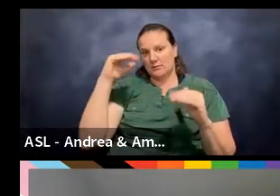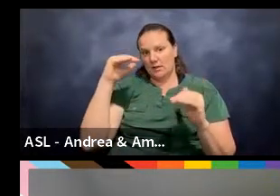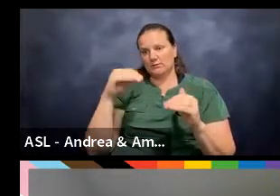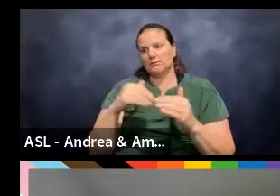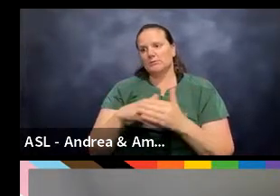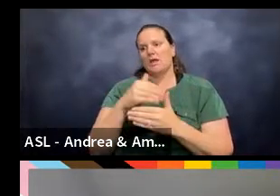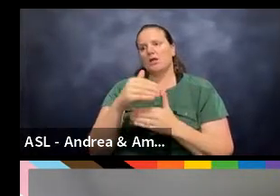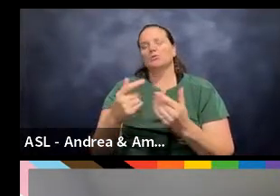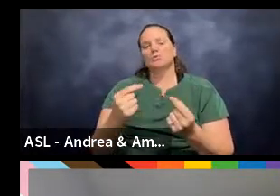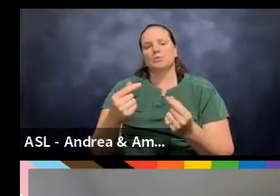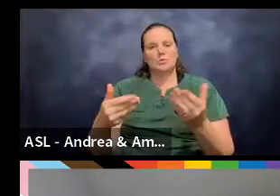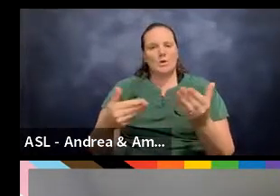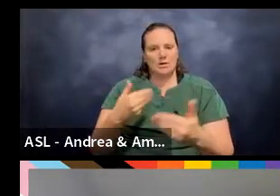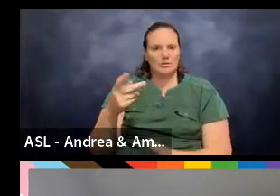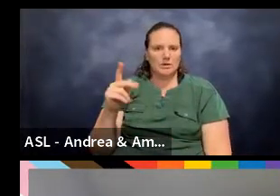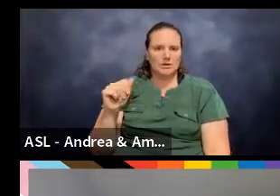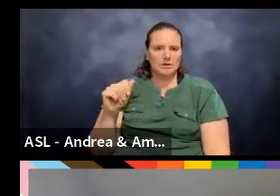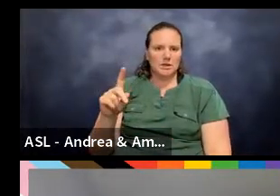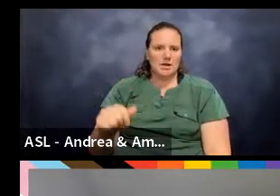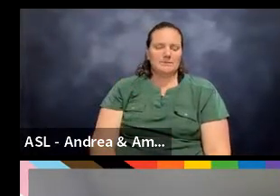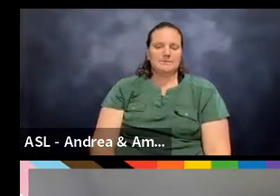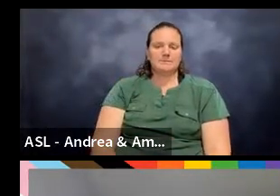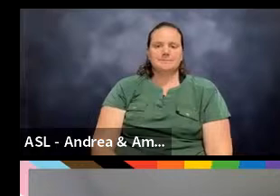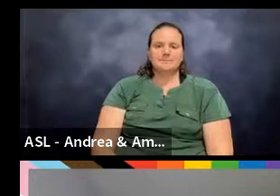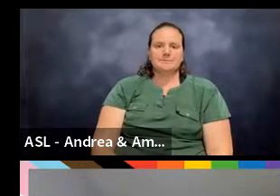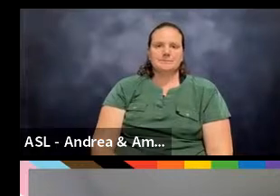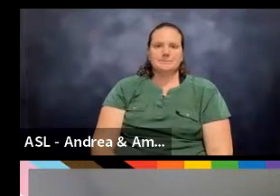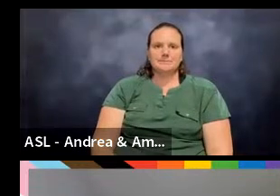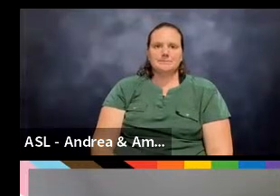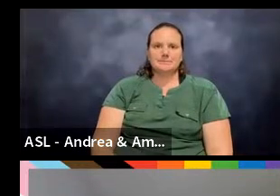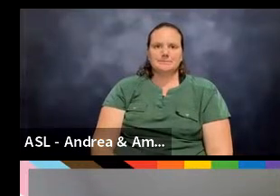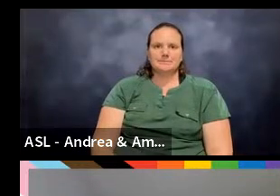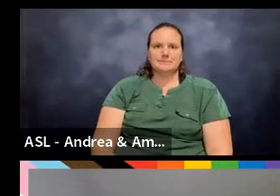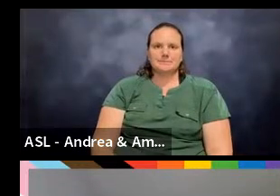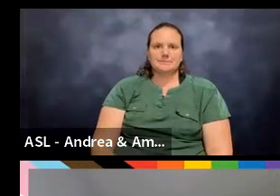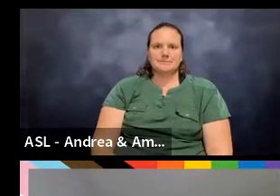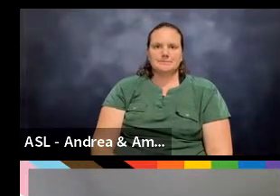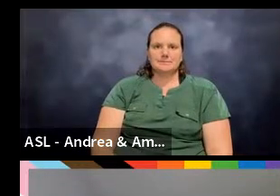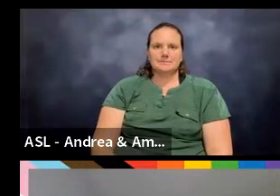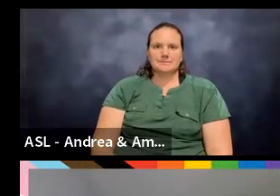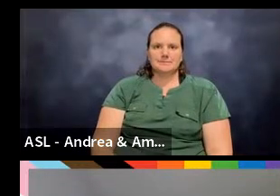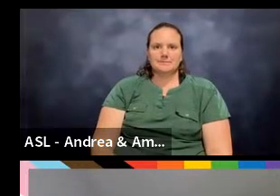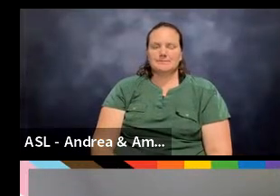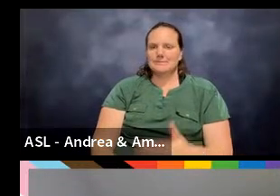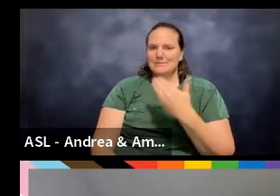next steps. Welcome, Kadina. Thanks, Johnell.